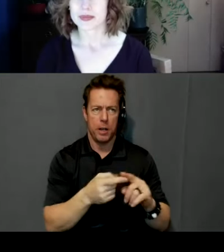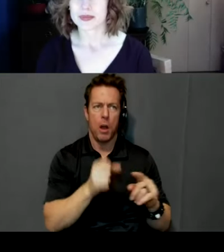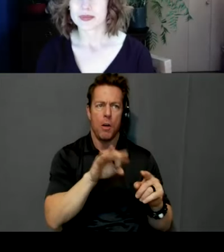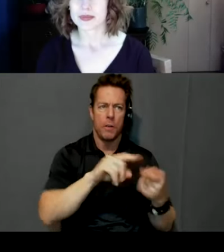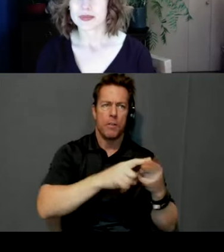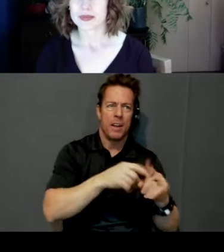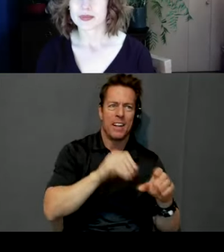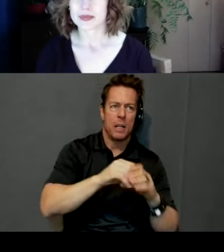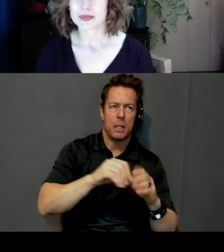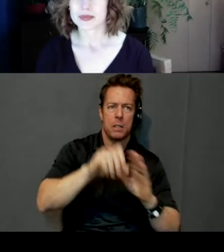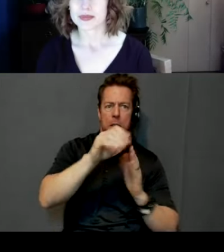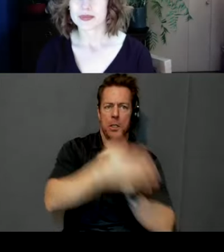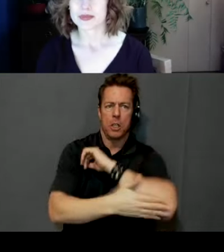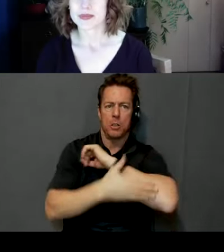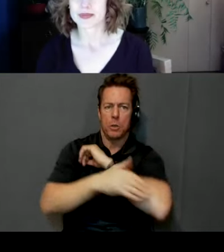Colombia